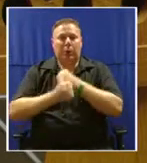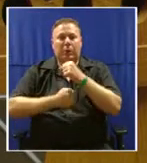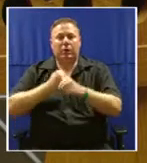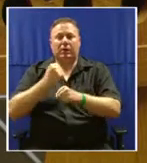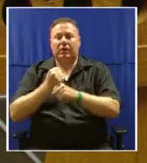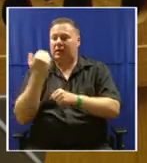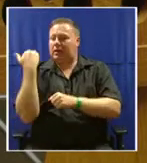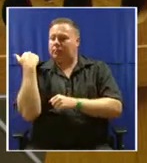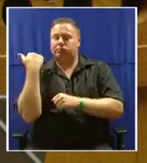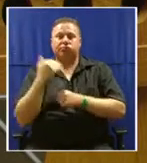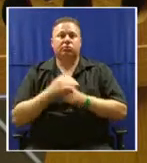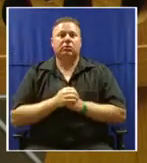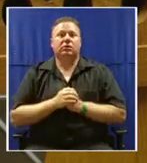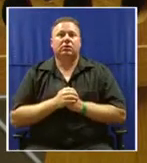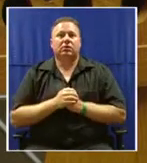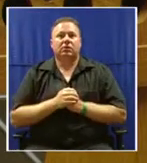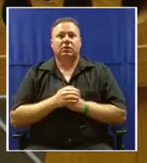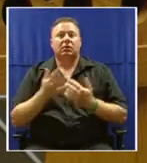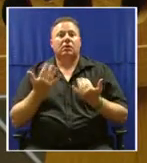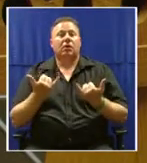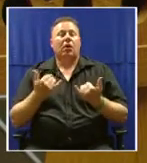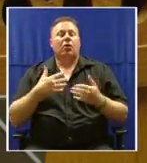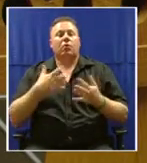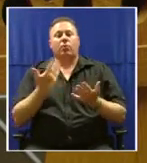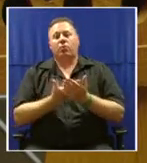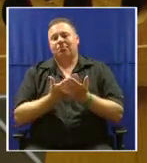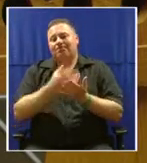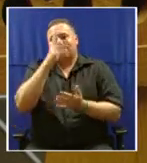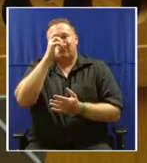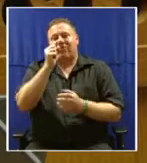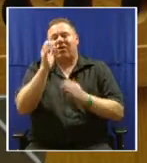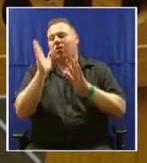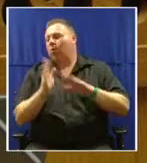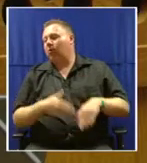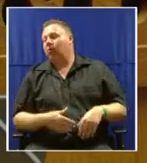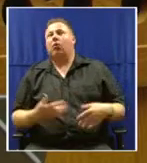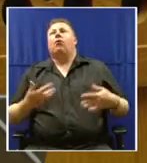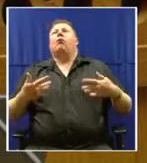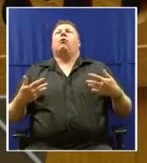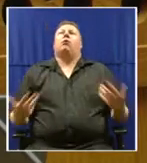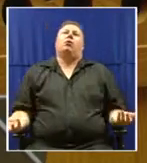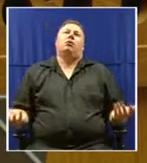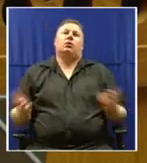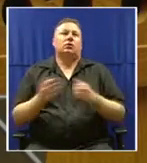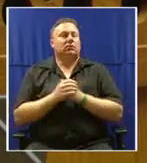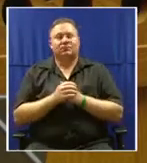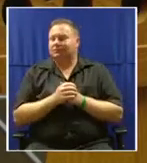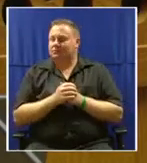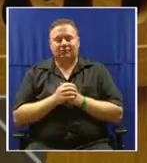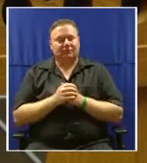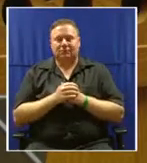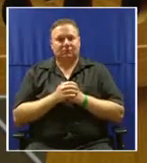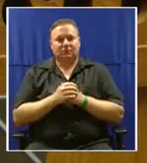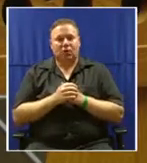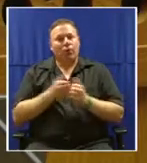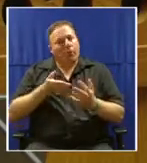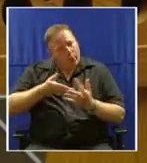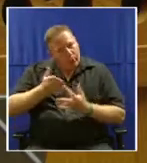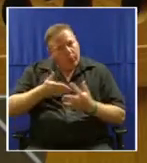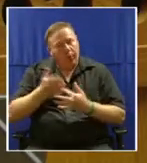be tempted to lose faith. But we can get through this because we are a